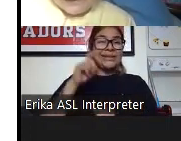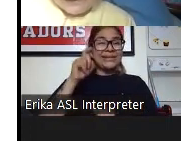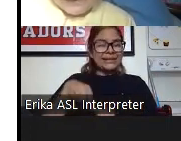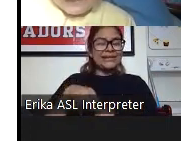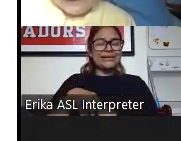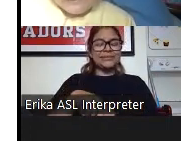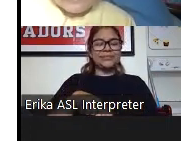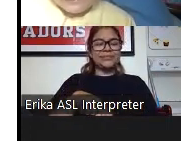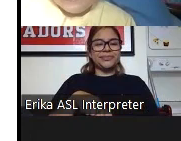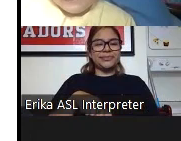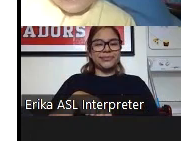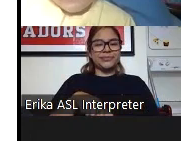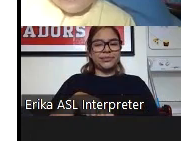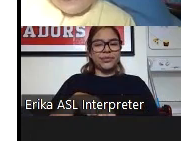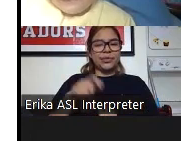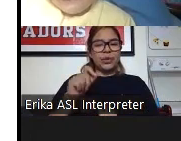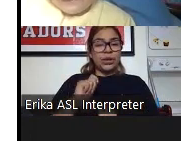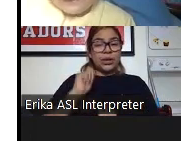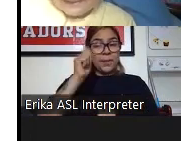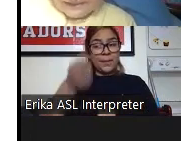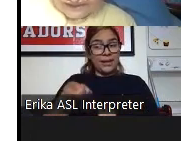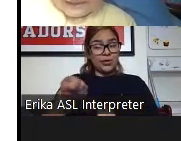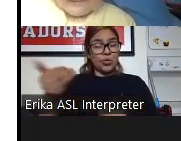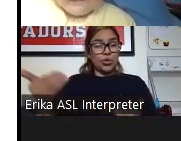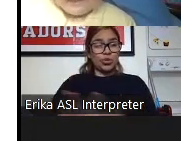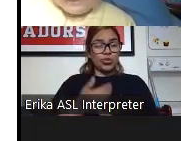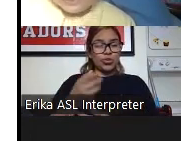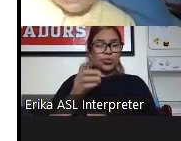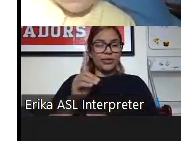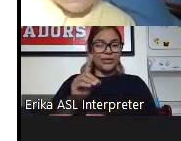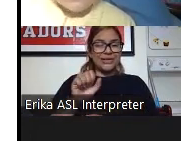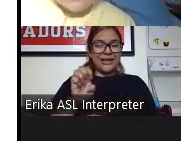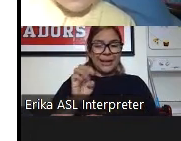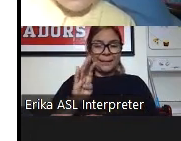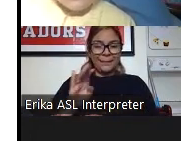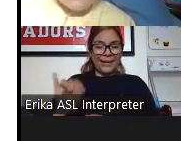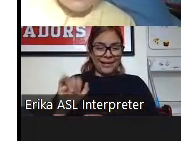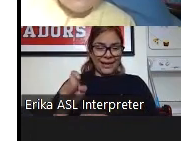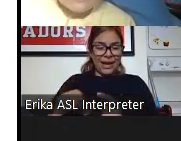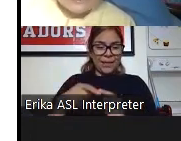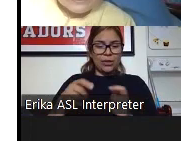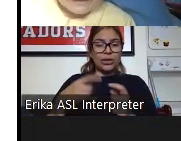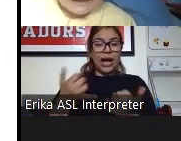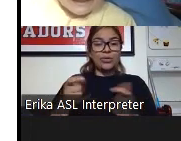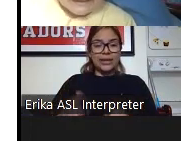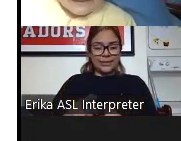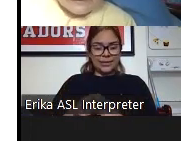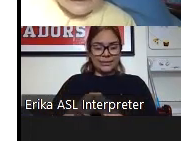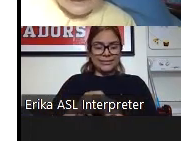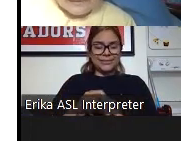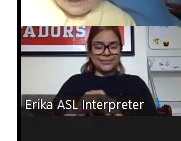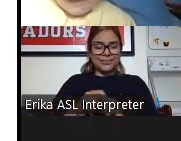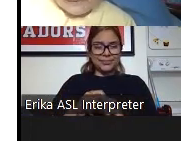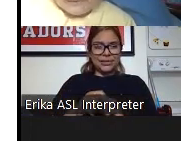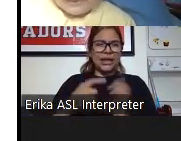pass the baton to Debbie, as we previously subcommittee chair of the Transportation Committee for DACLEC, and talk to you a